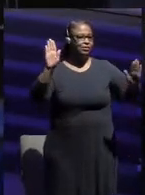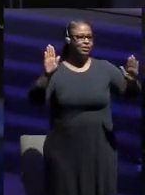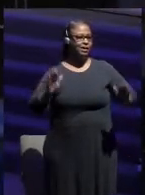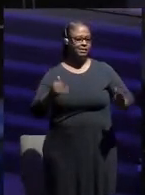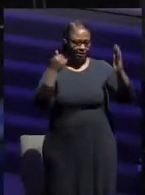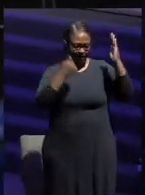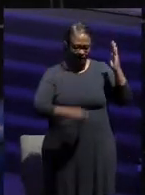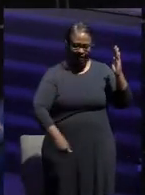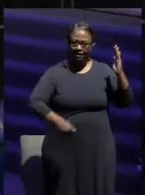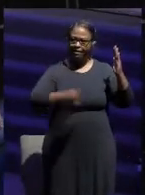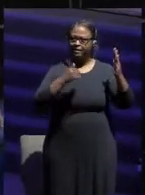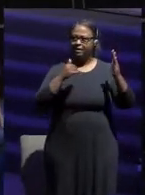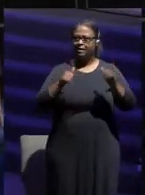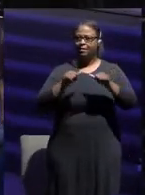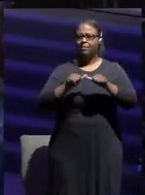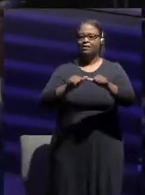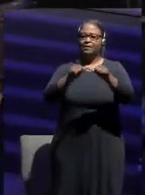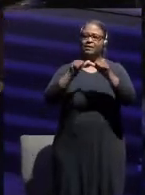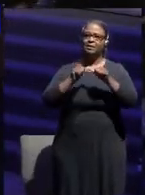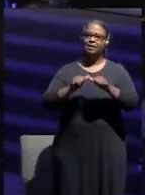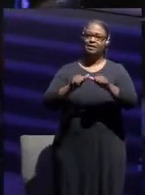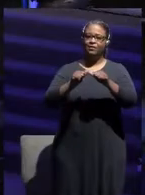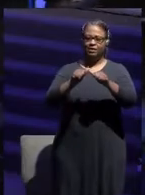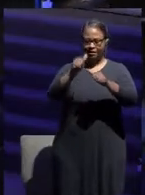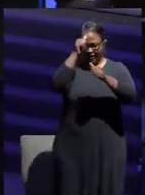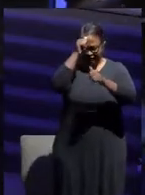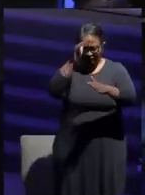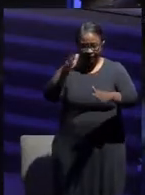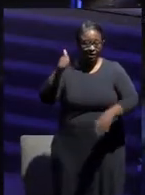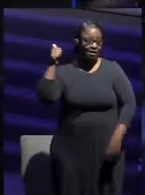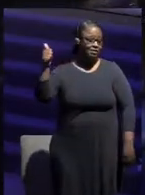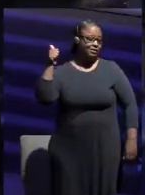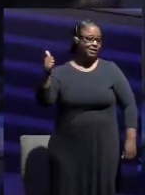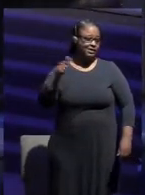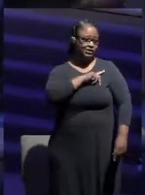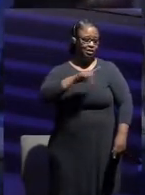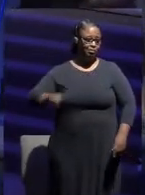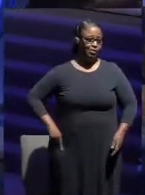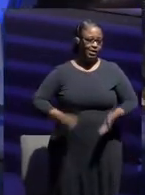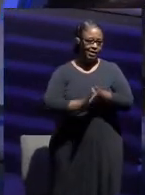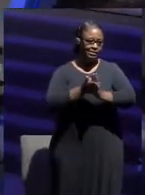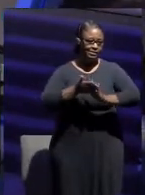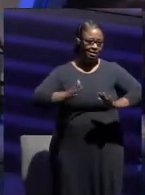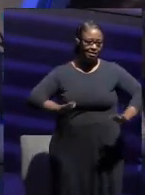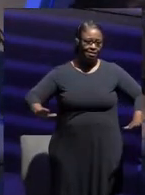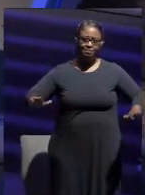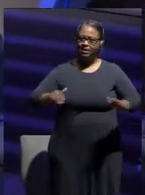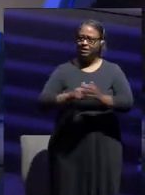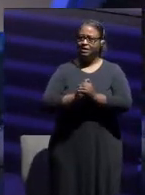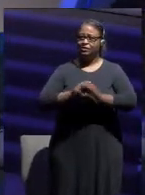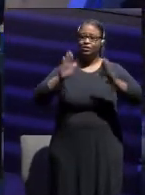sing it. The great I am. Everlasting Father. Everlasting Father. Well, He's the Prince.